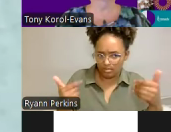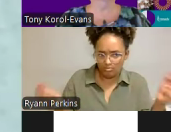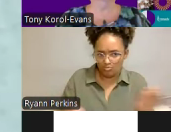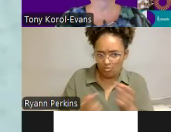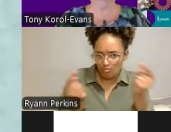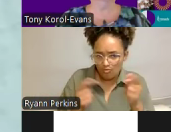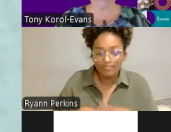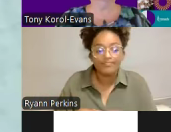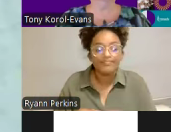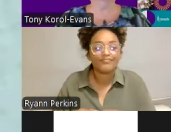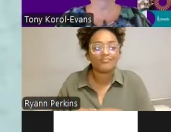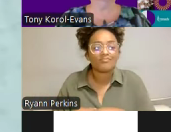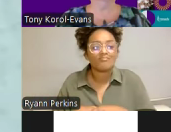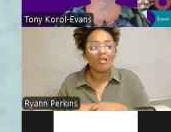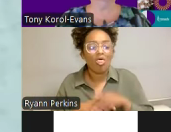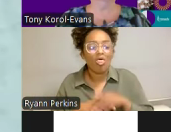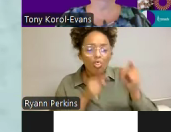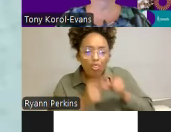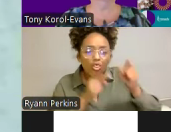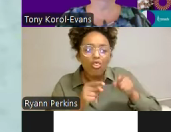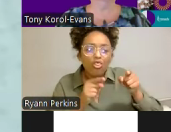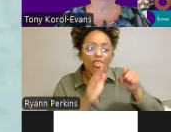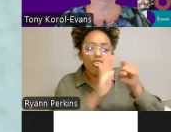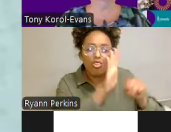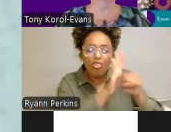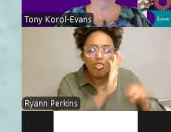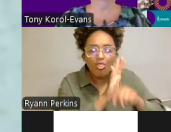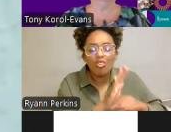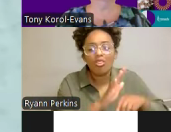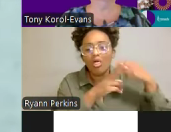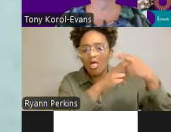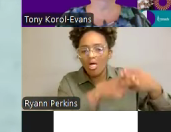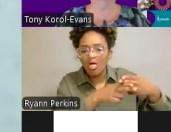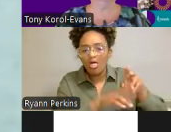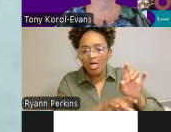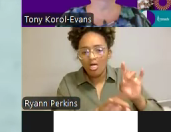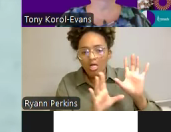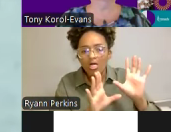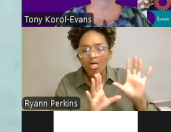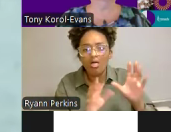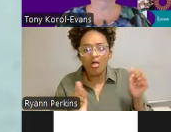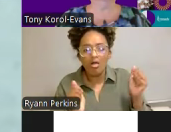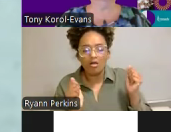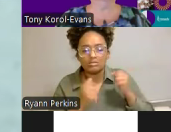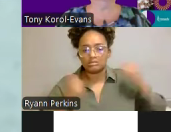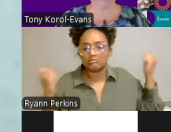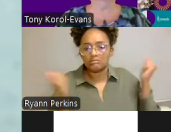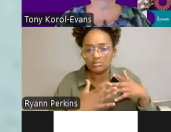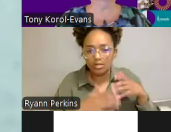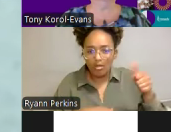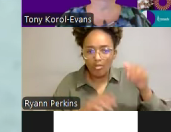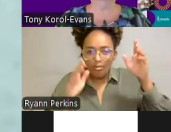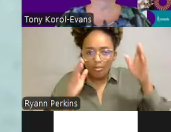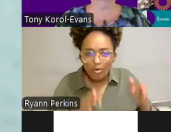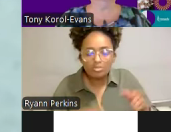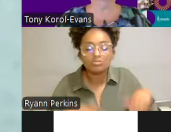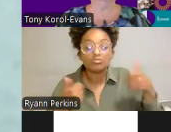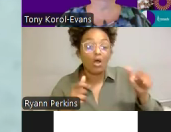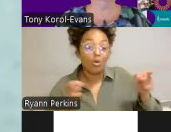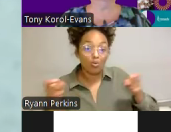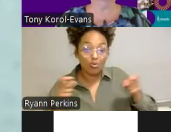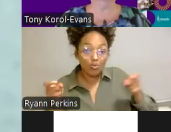humiliated, yelled at, or made to feel intimidated. The abuser may try to control the other person by telling them what to do, what